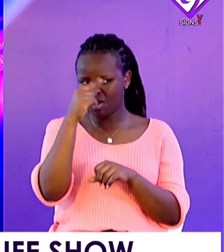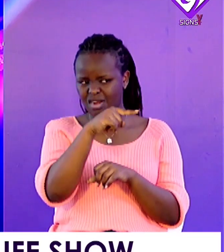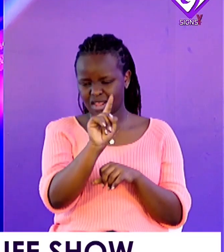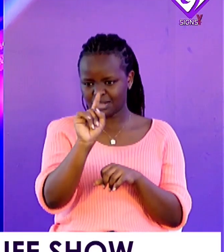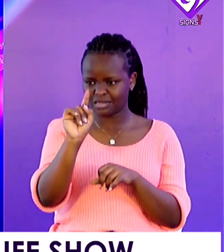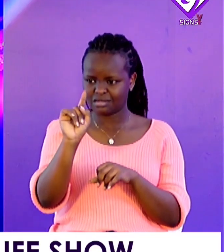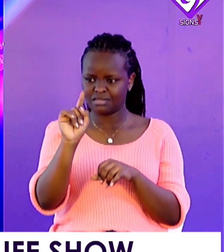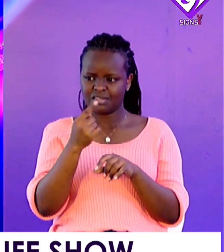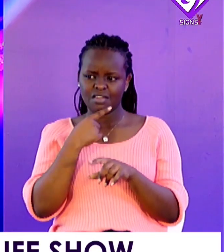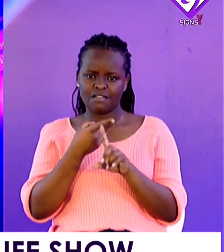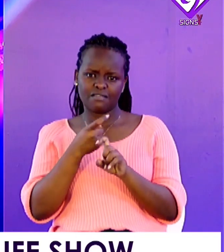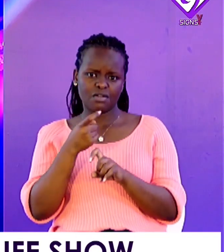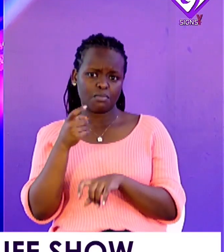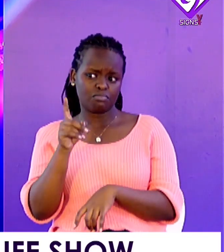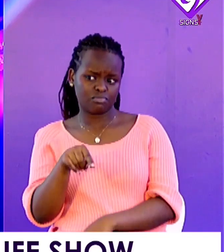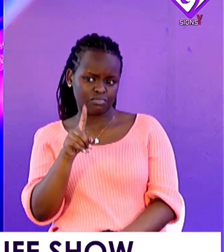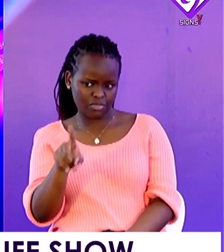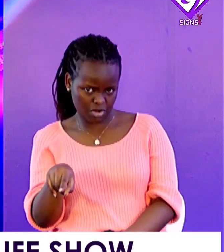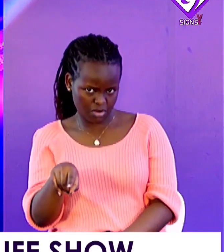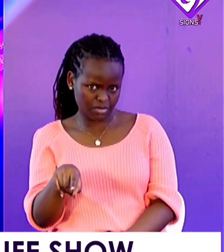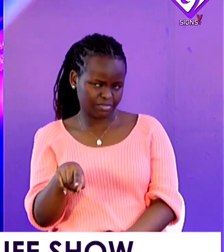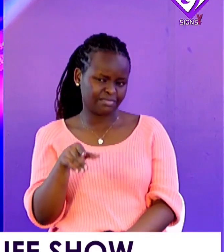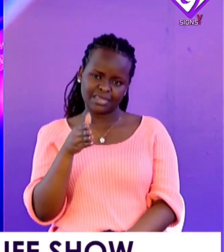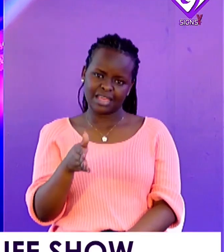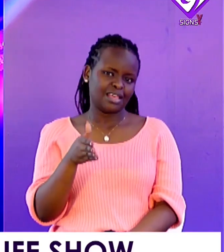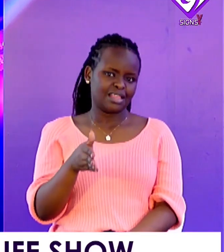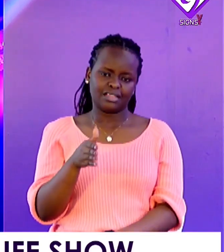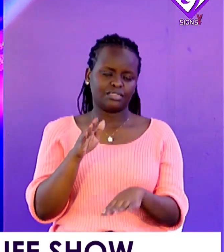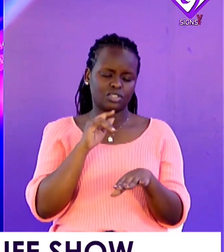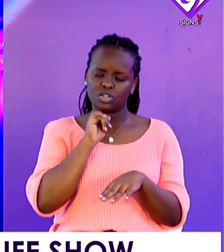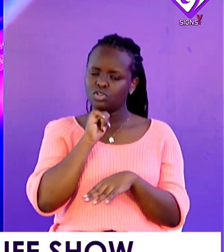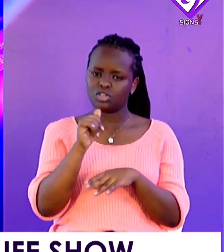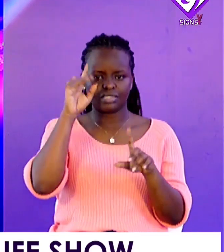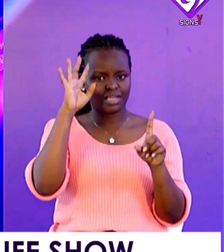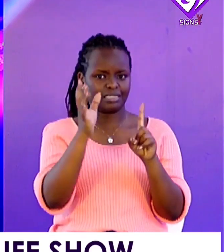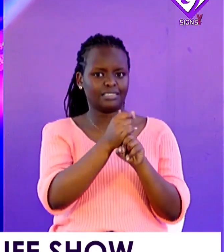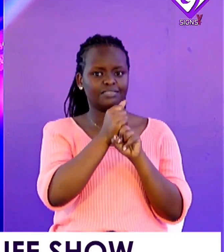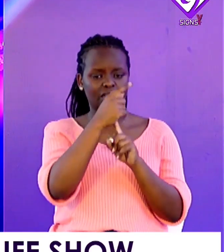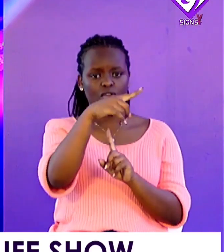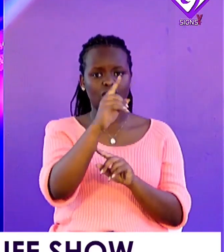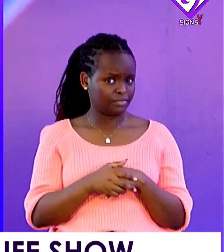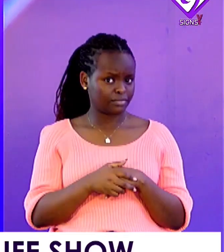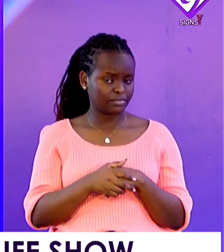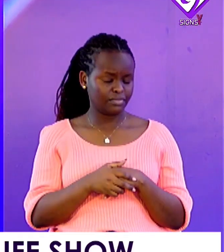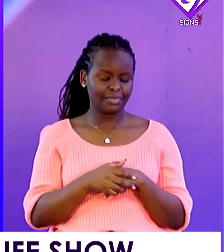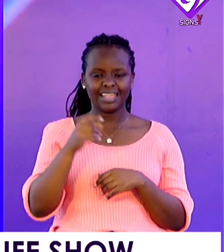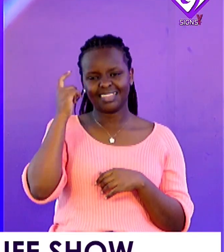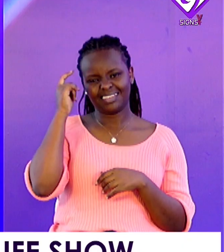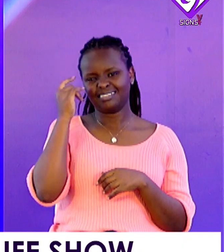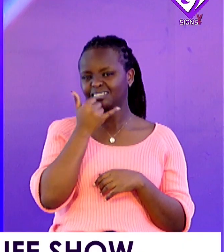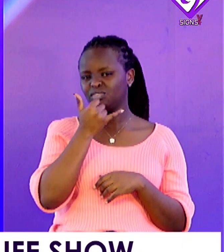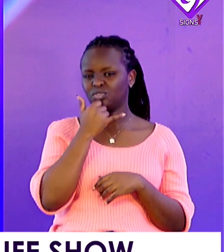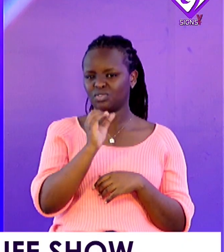think that is not actually the right thing to do. Wrong.